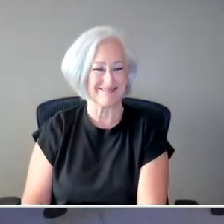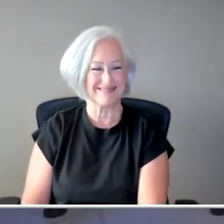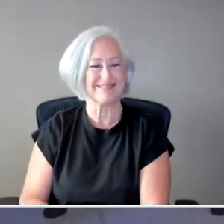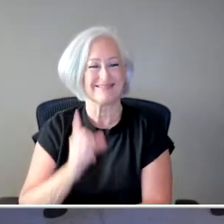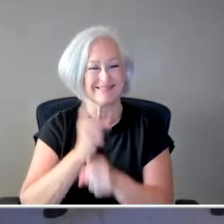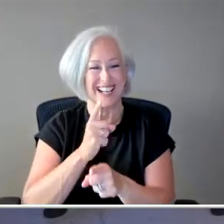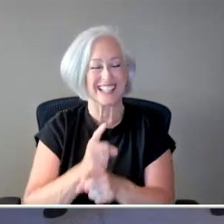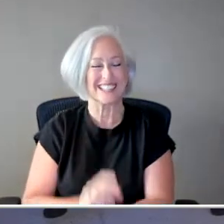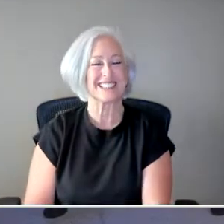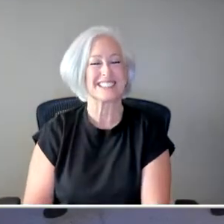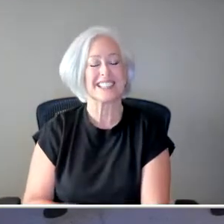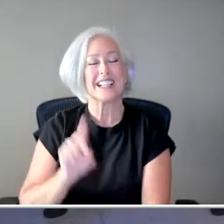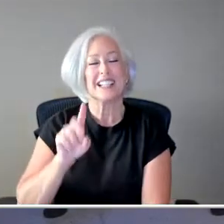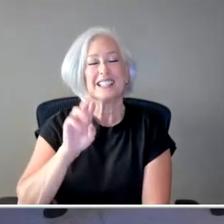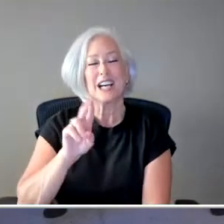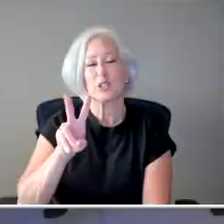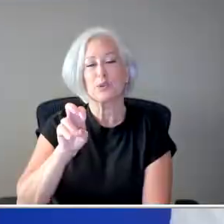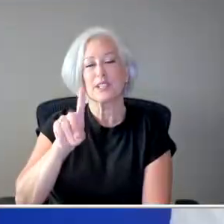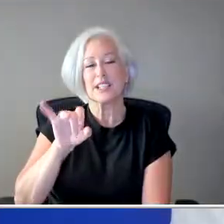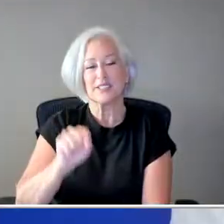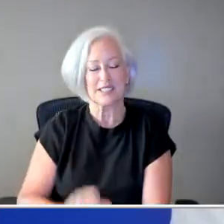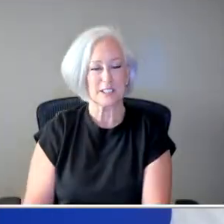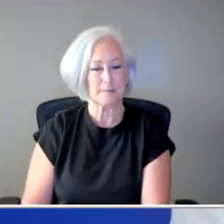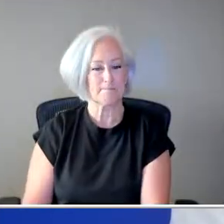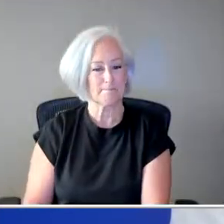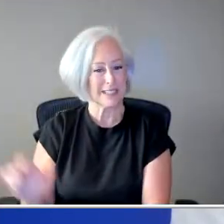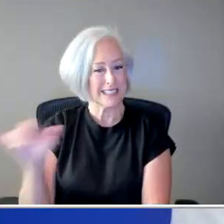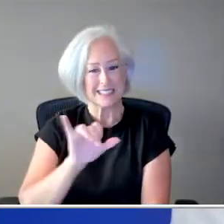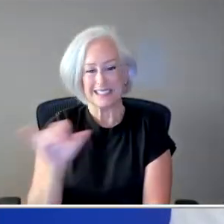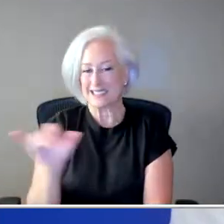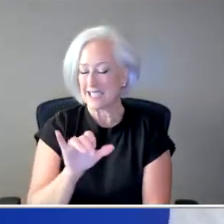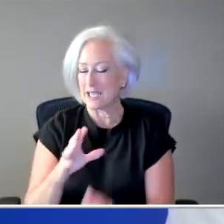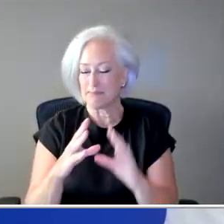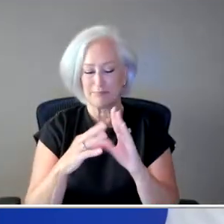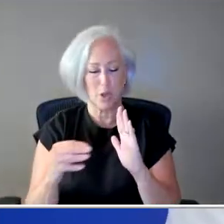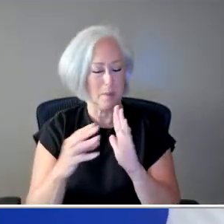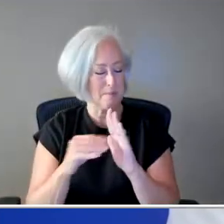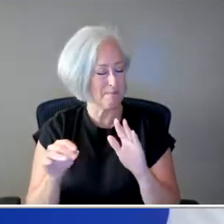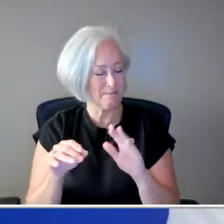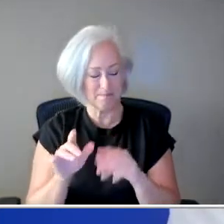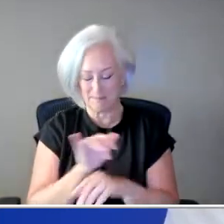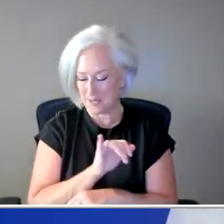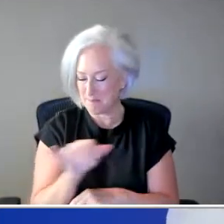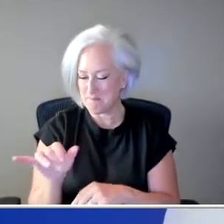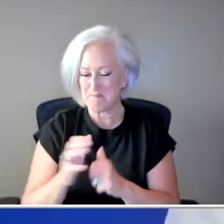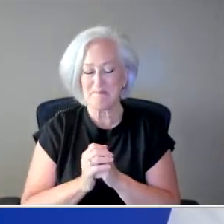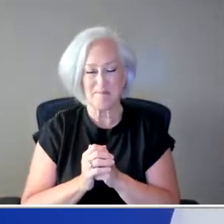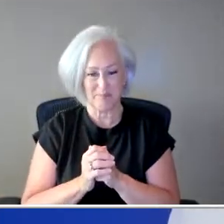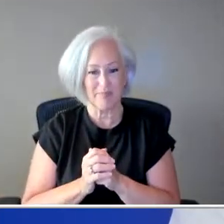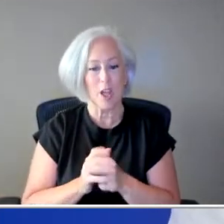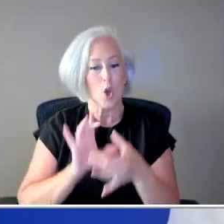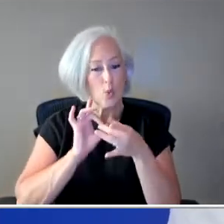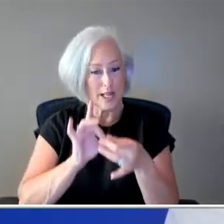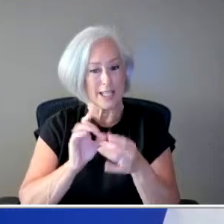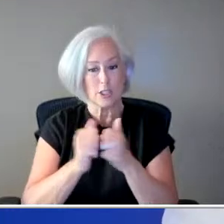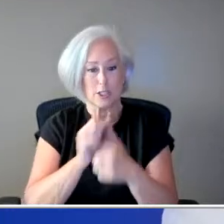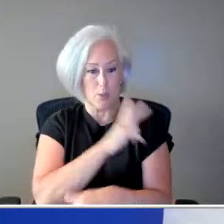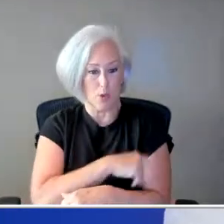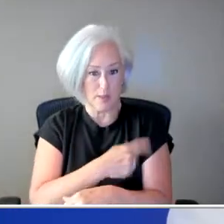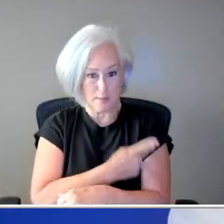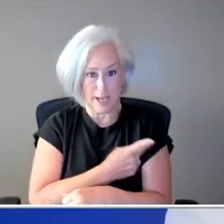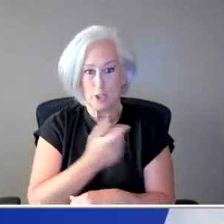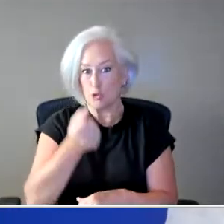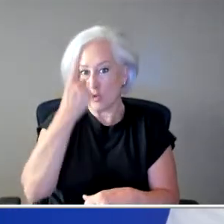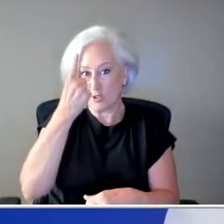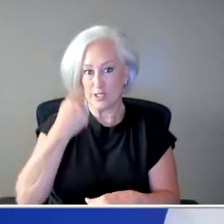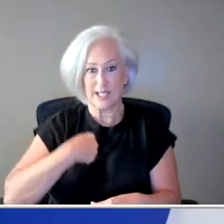the big takeaway? Yeah, same. I couldn't echo it any better. You know, having a relationship with the patient where they understand that we're